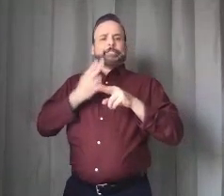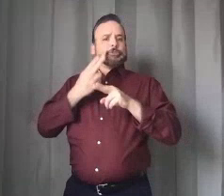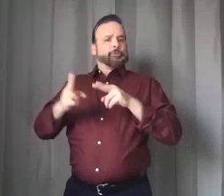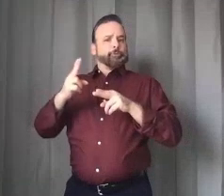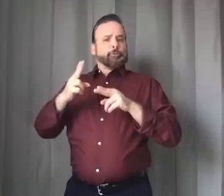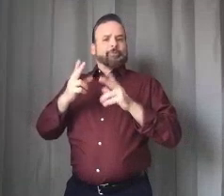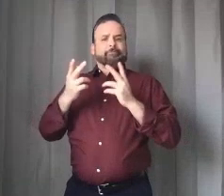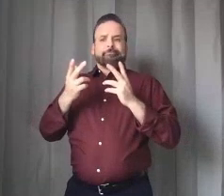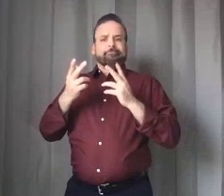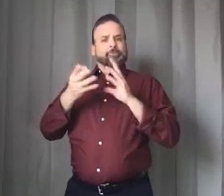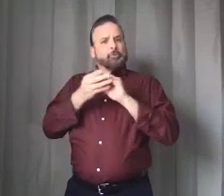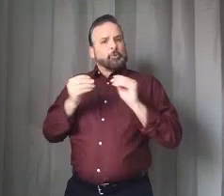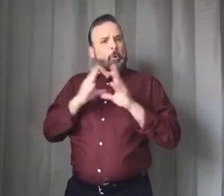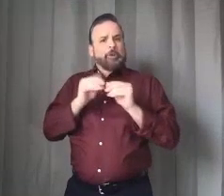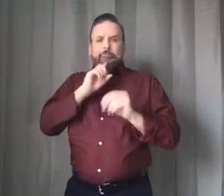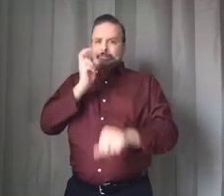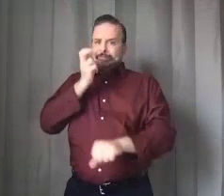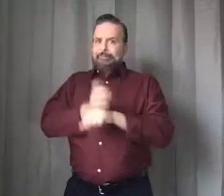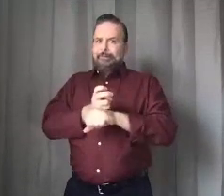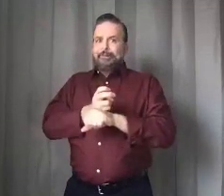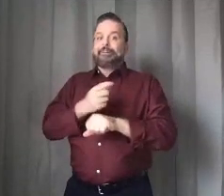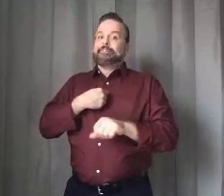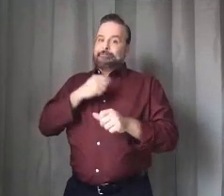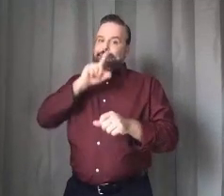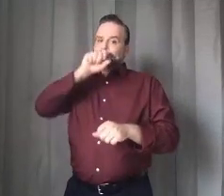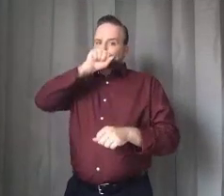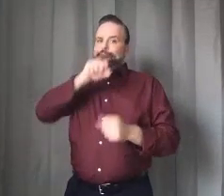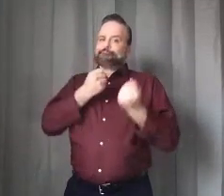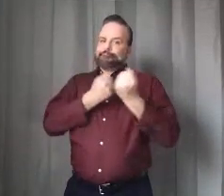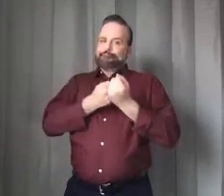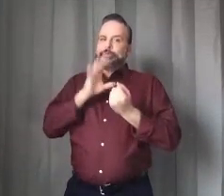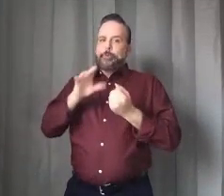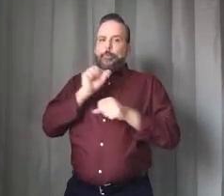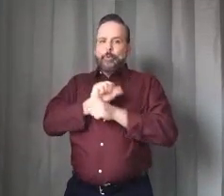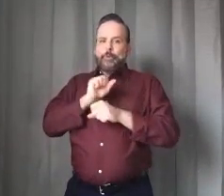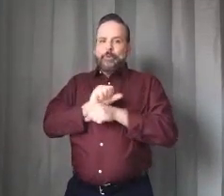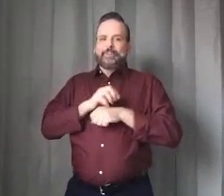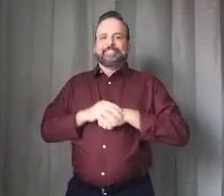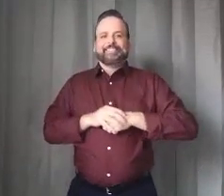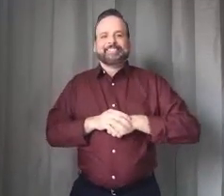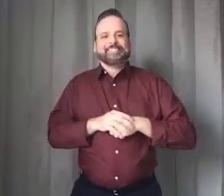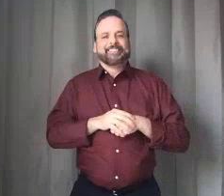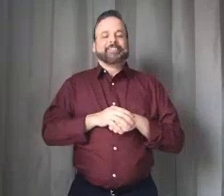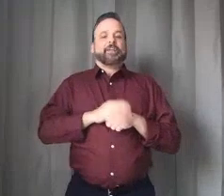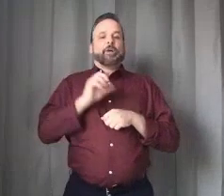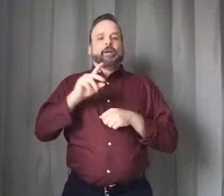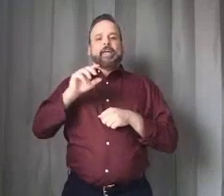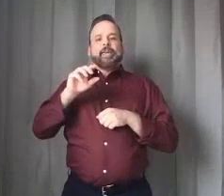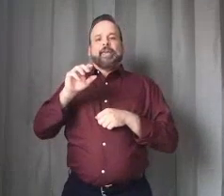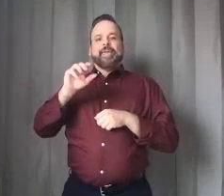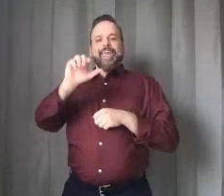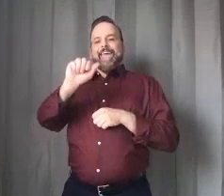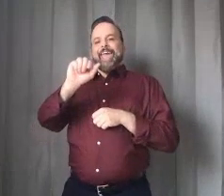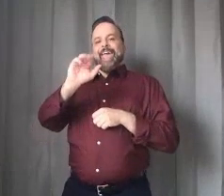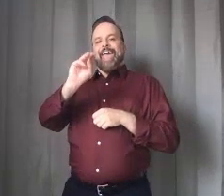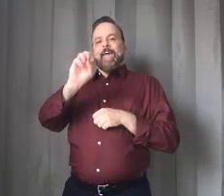So hard to do. So I'm a fan, of course. So okay, Amerie, what about